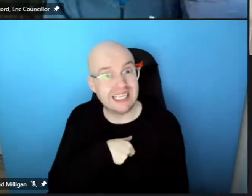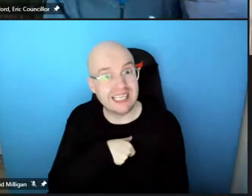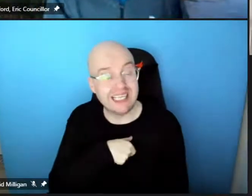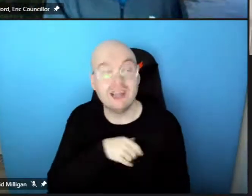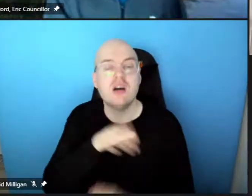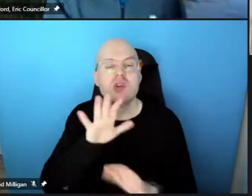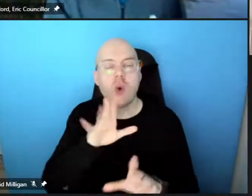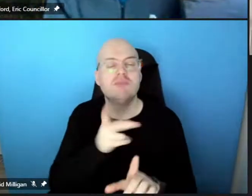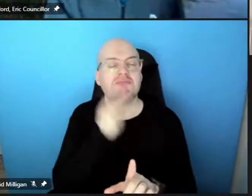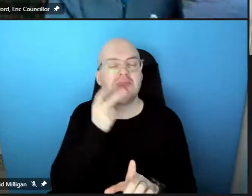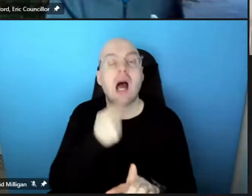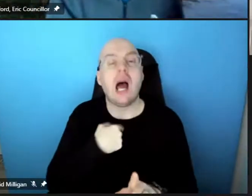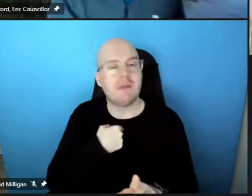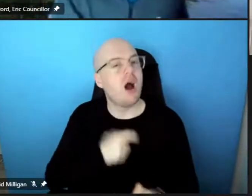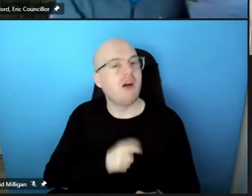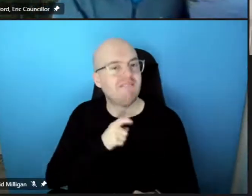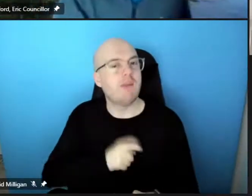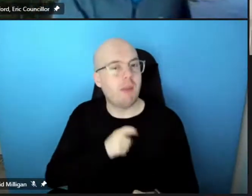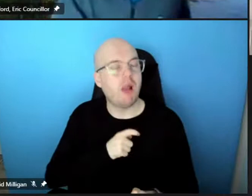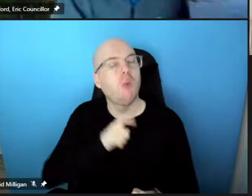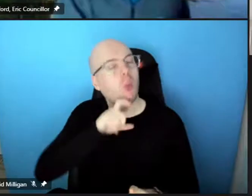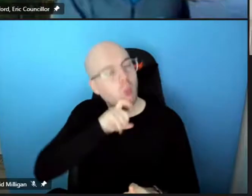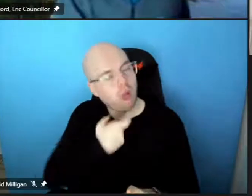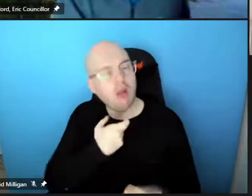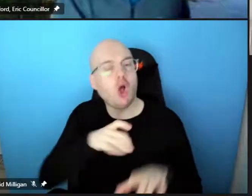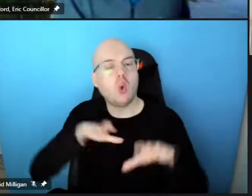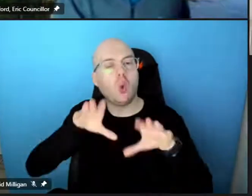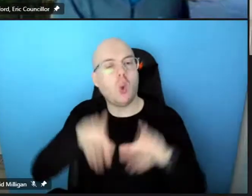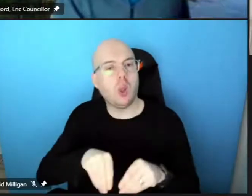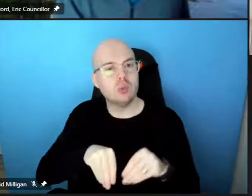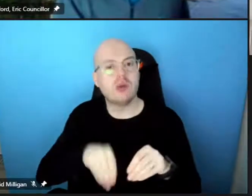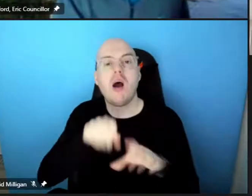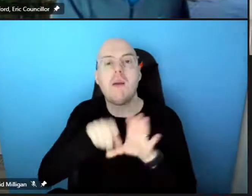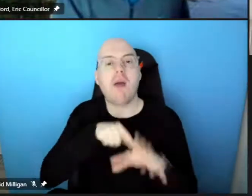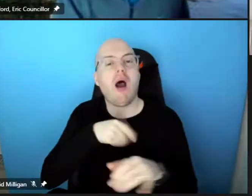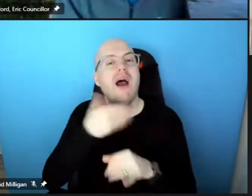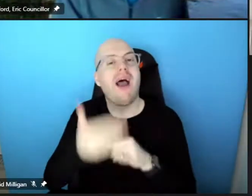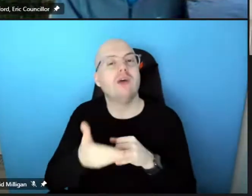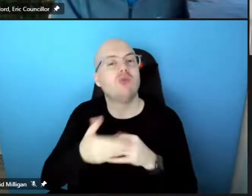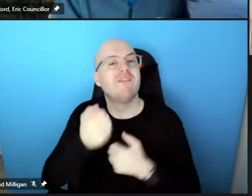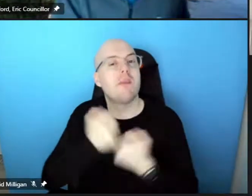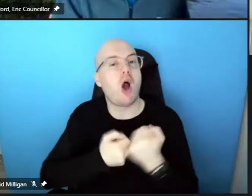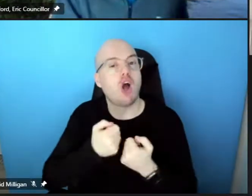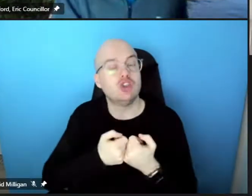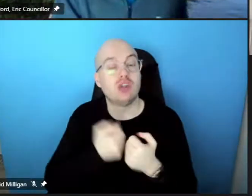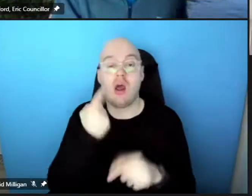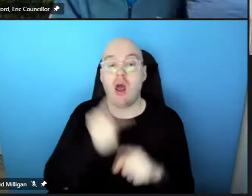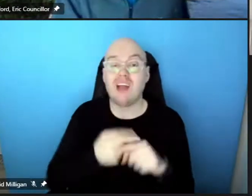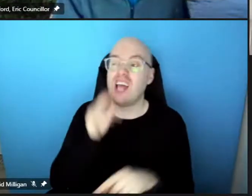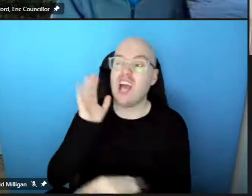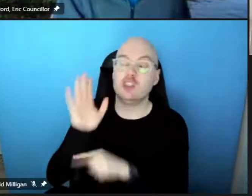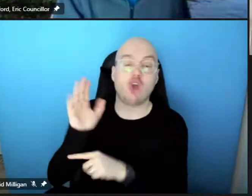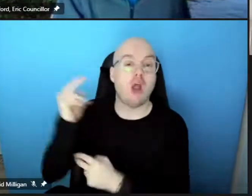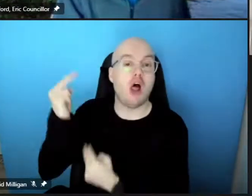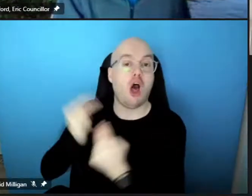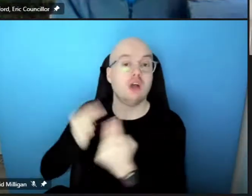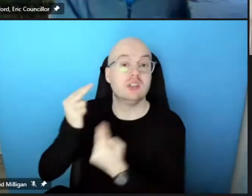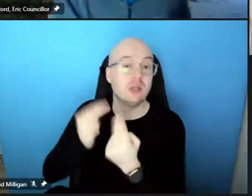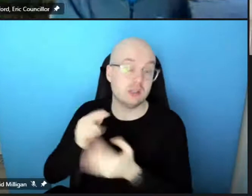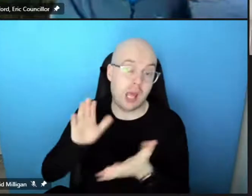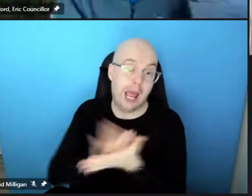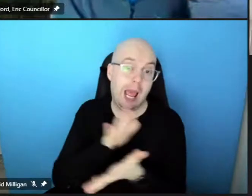that we'll conclude that by the end of March, and that our external auditors are happy with the approach that we've taken to conclude